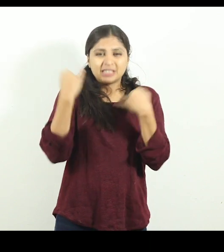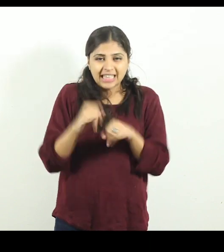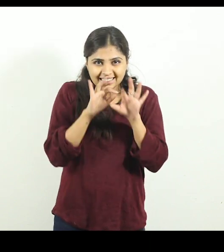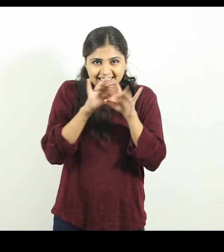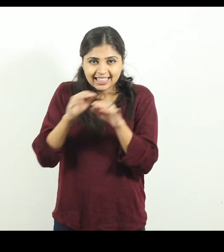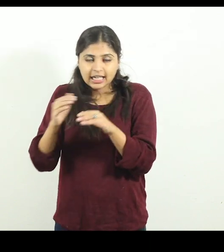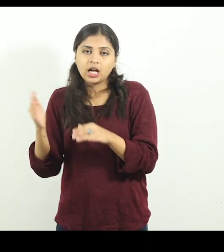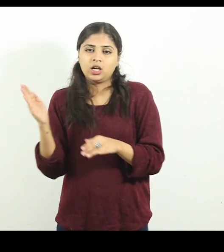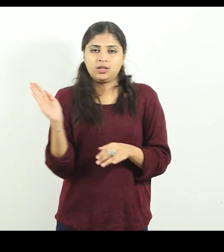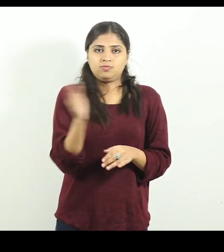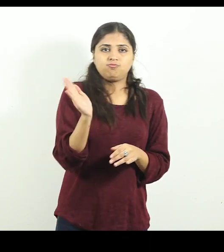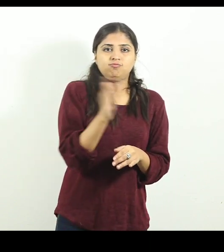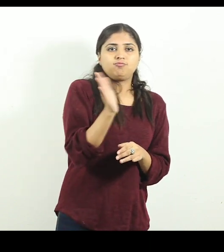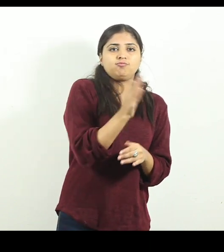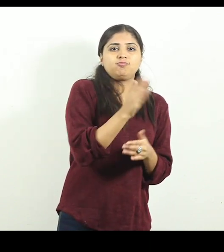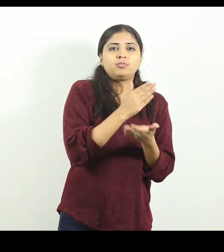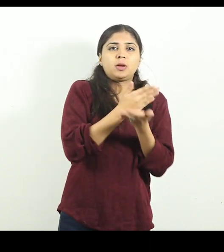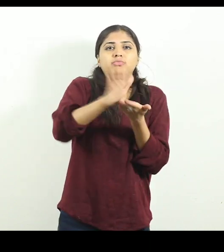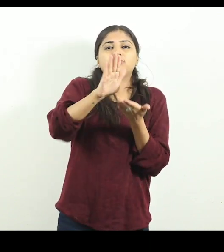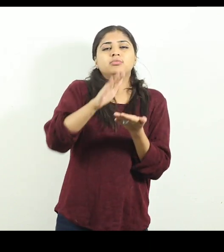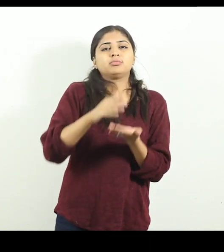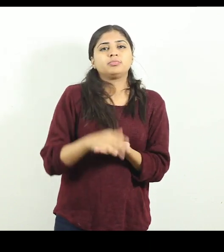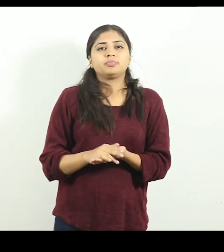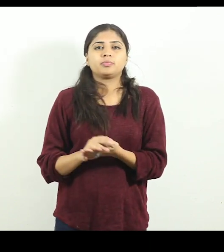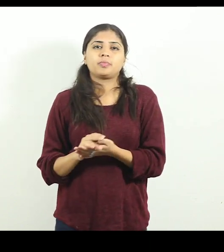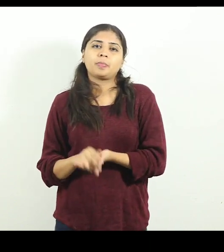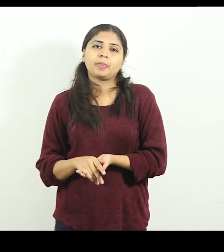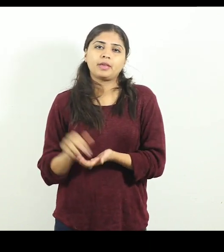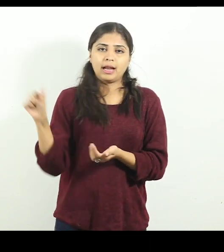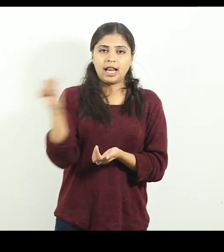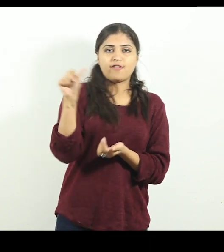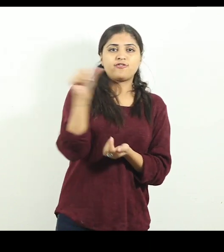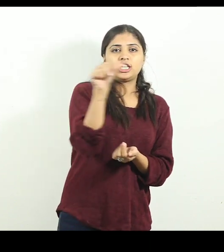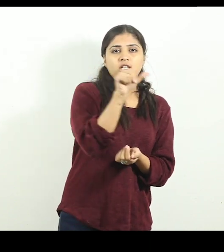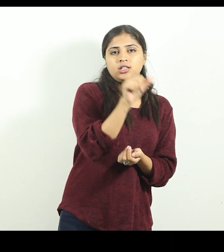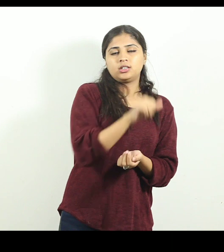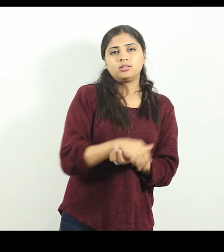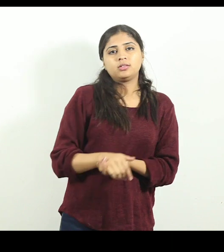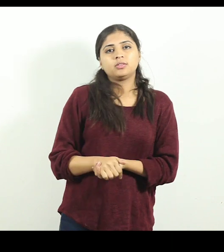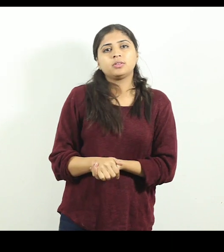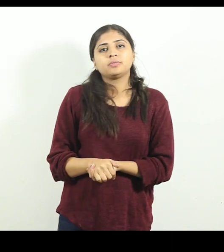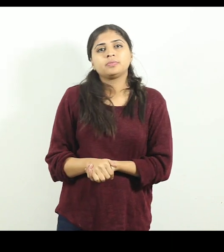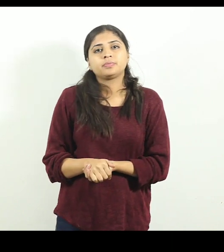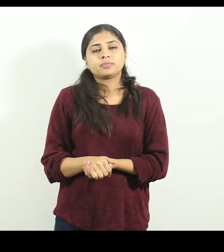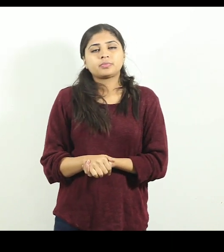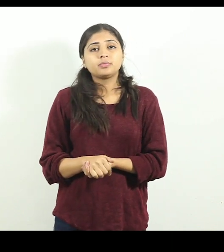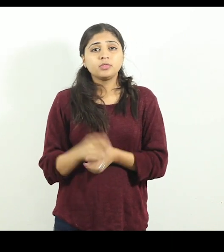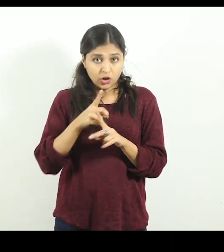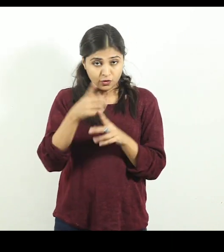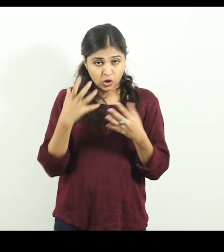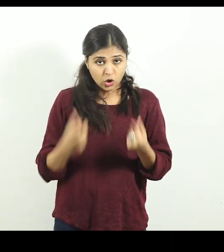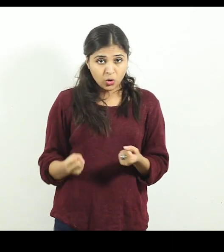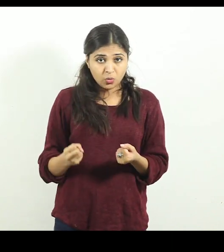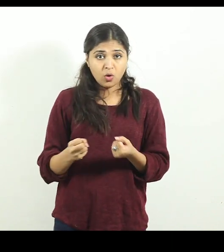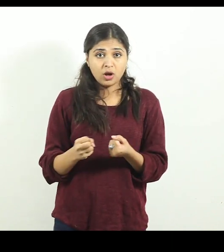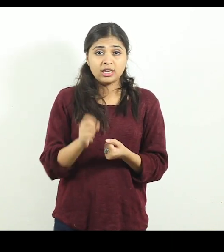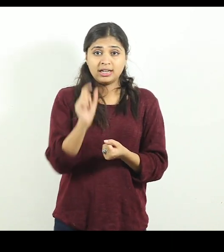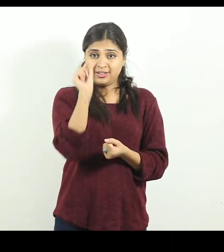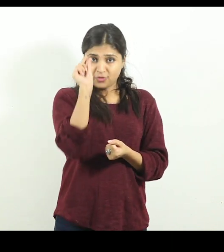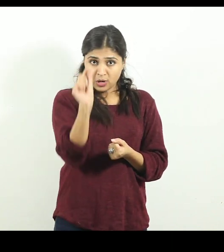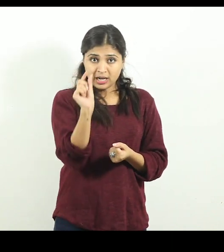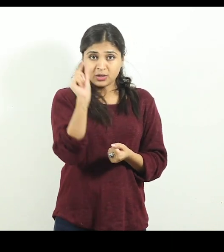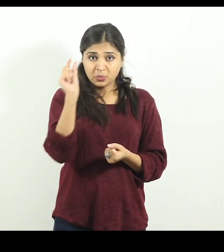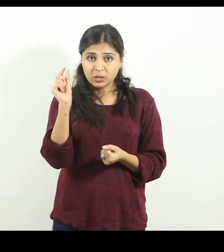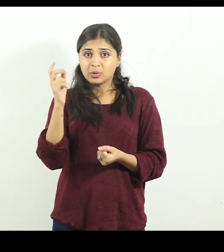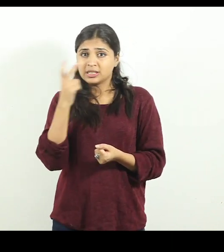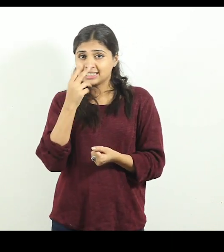on the left of the insertion point. If you want to erase the characters or words appearing on the right side of the cursor, just